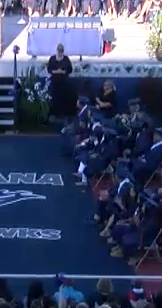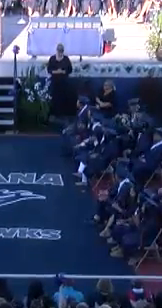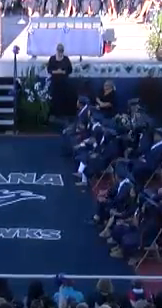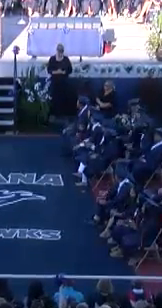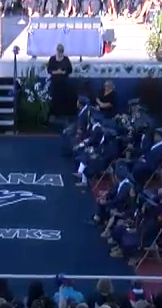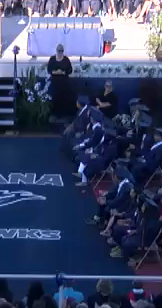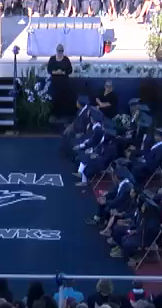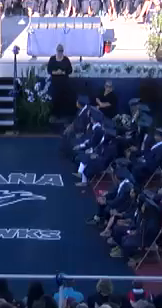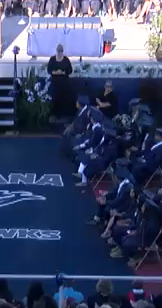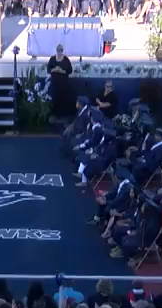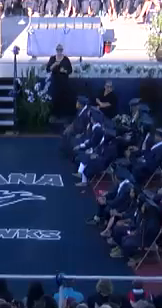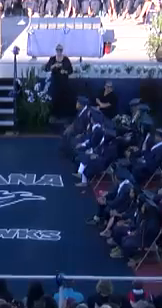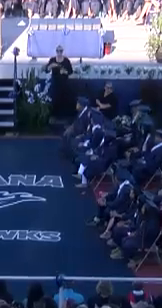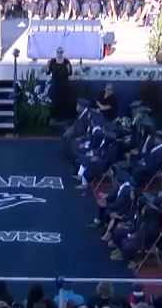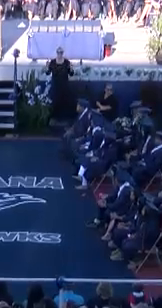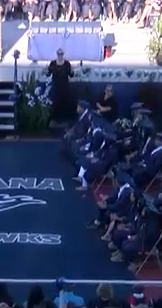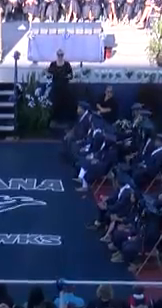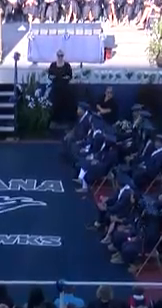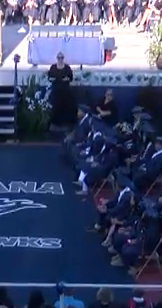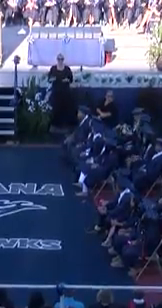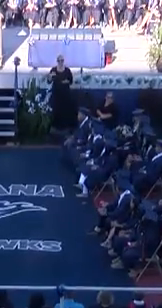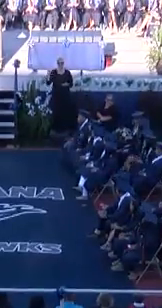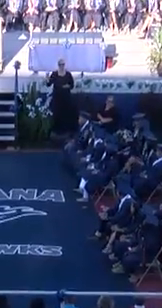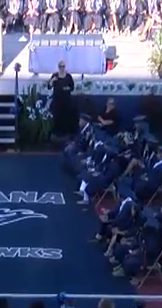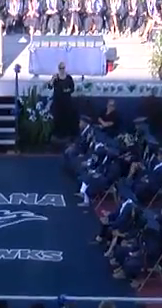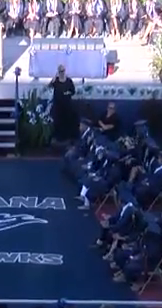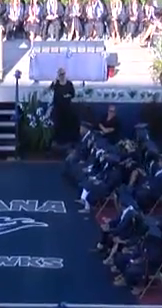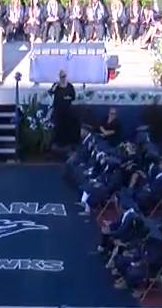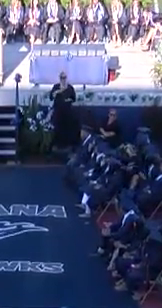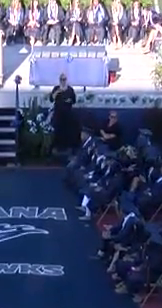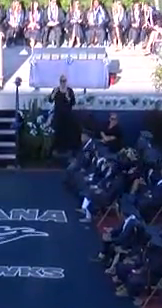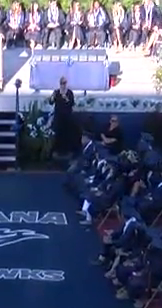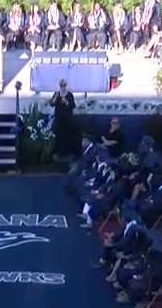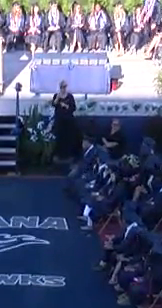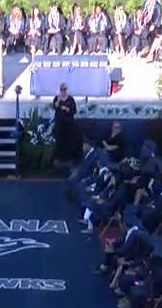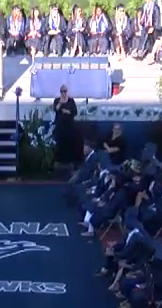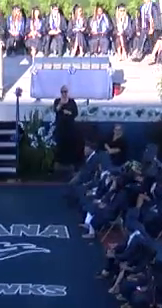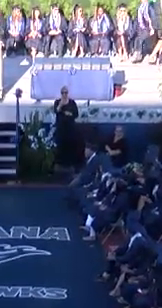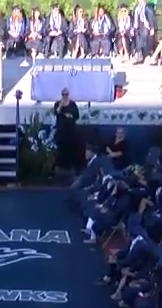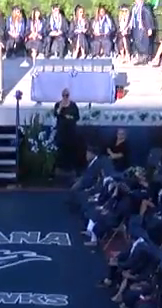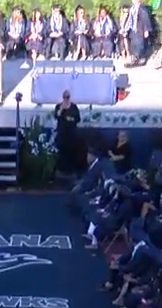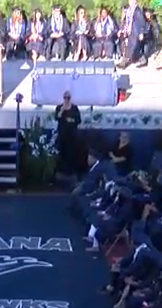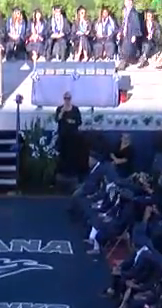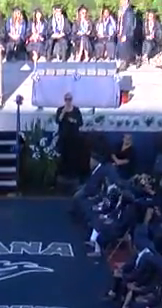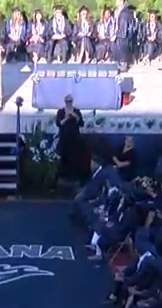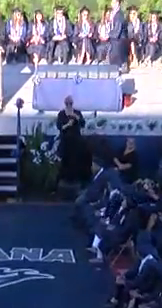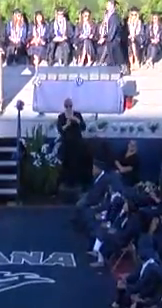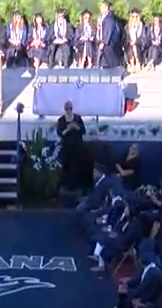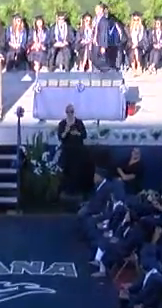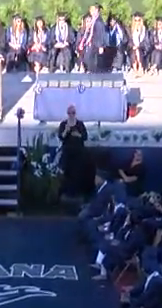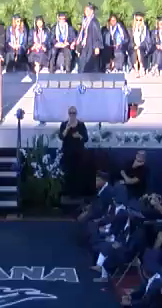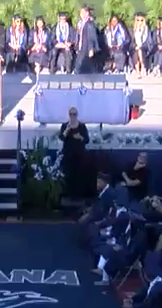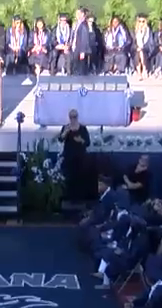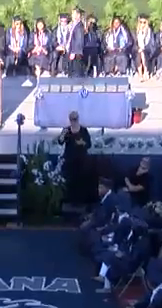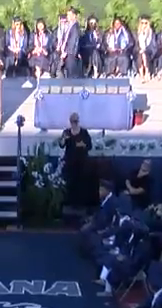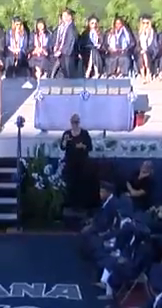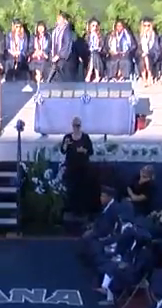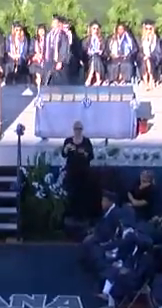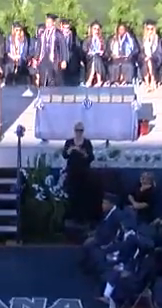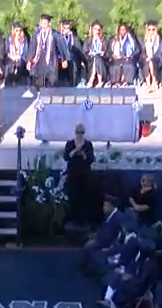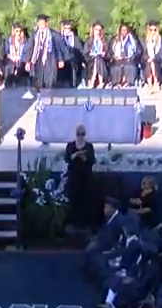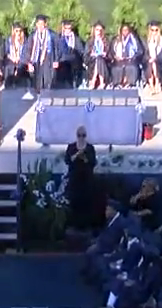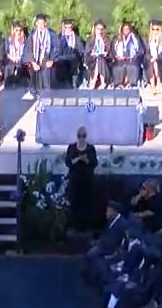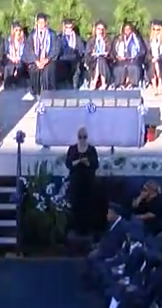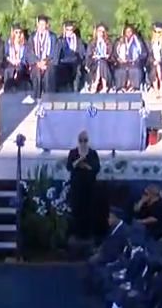Now, please welcome to the podium a young man who has attended Maya Angelou and Livingston Elementaries, McLaughlin Middle School, and Chiawana High